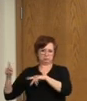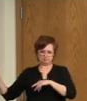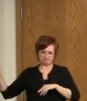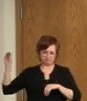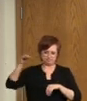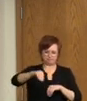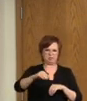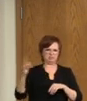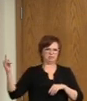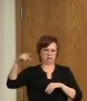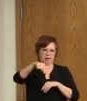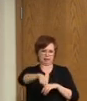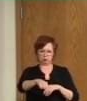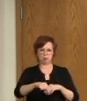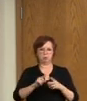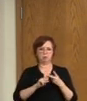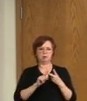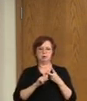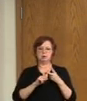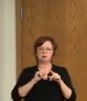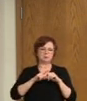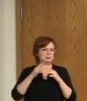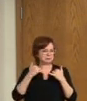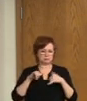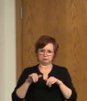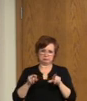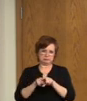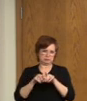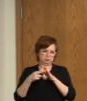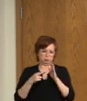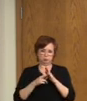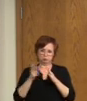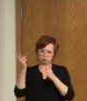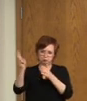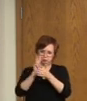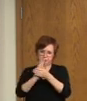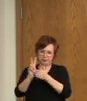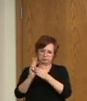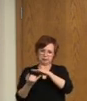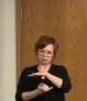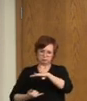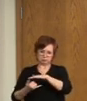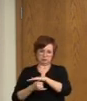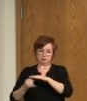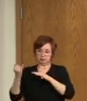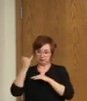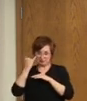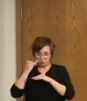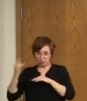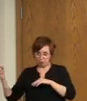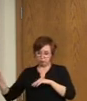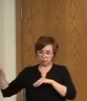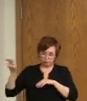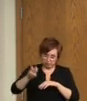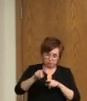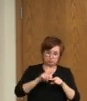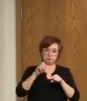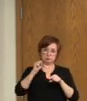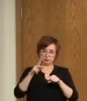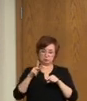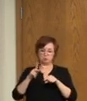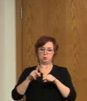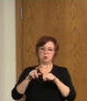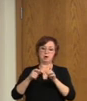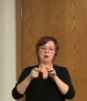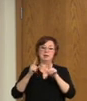UK who do stay in 2-week quarantine, and if they were to become symptomatic or had any concerns, they can seek testing.